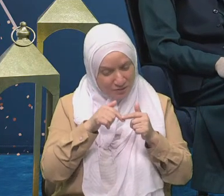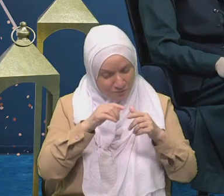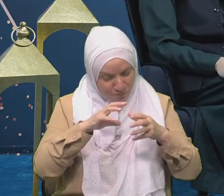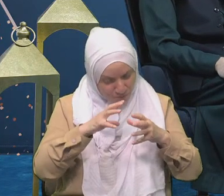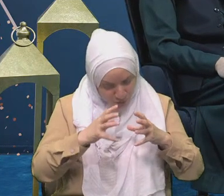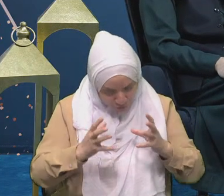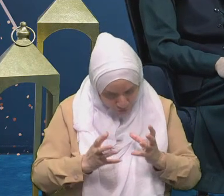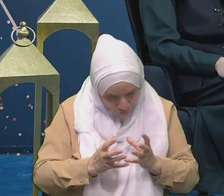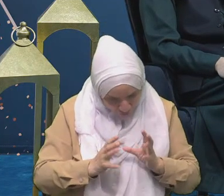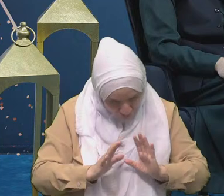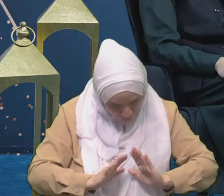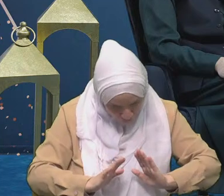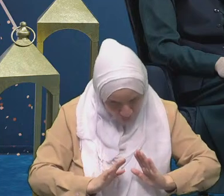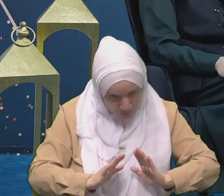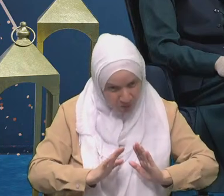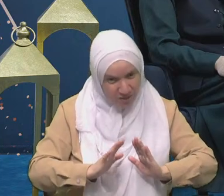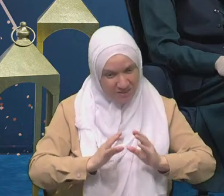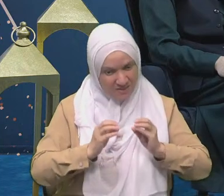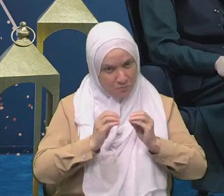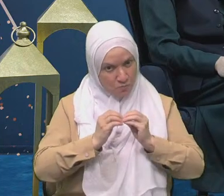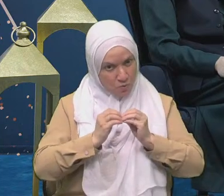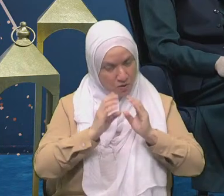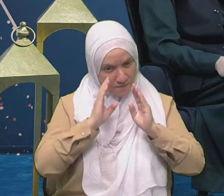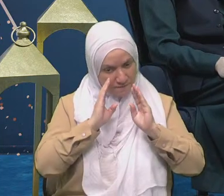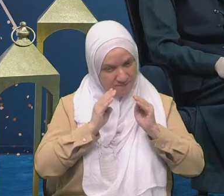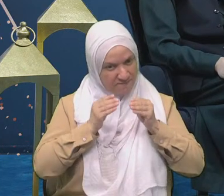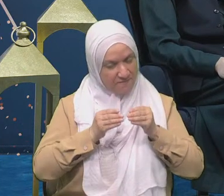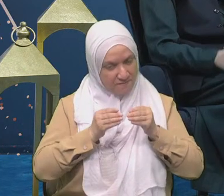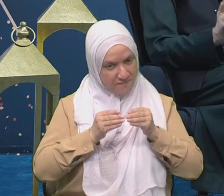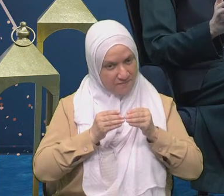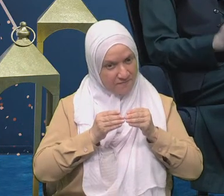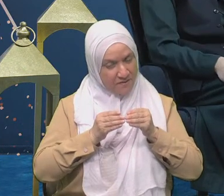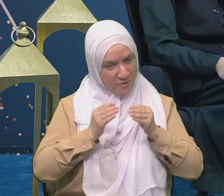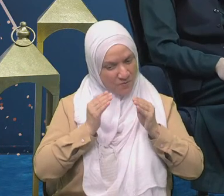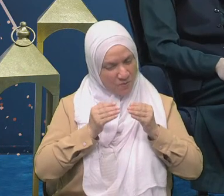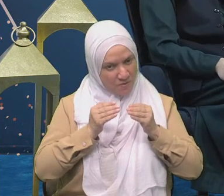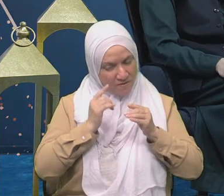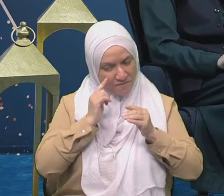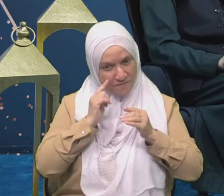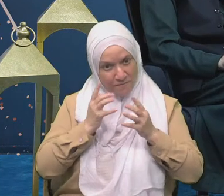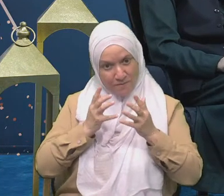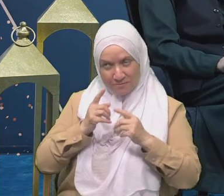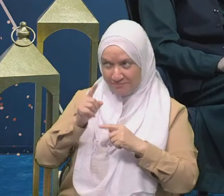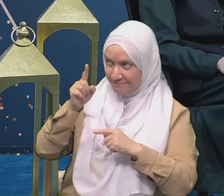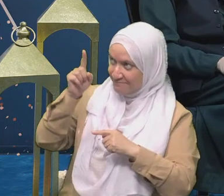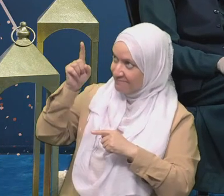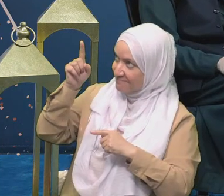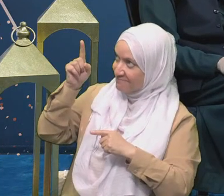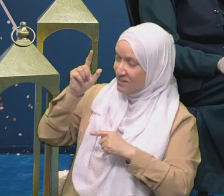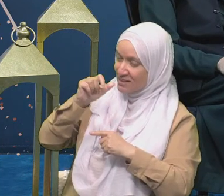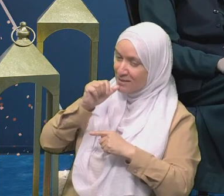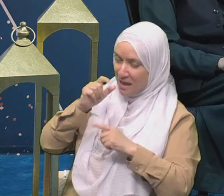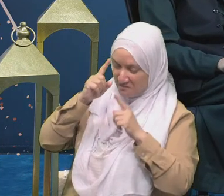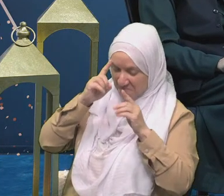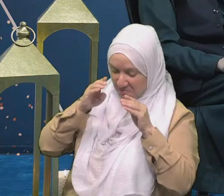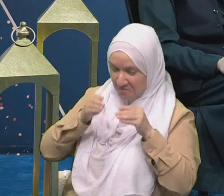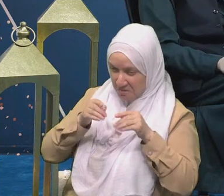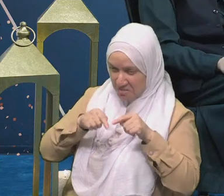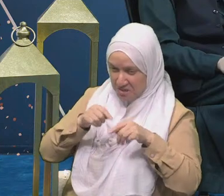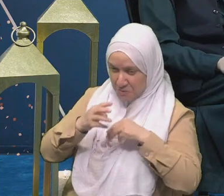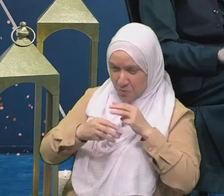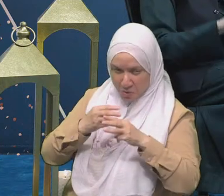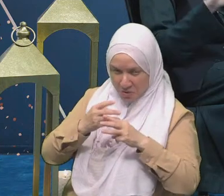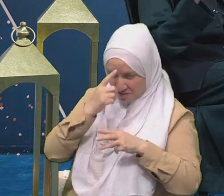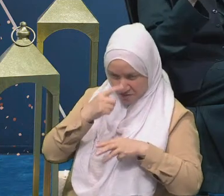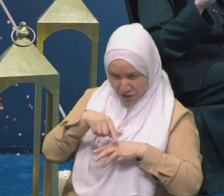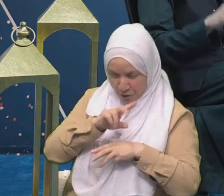before, and I love him dearly, subhanAllah, and I had the chance, I think some of you, and he would get really mad at me for sharing this story, so please don't share it with him,